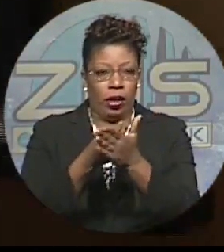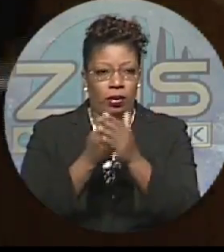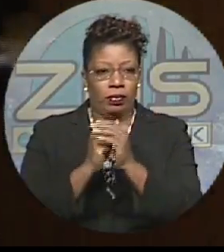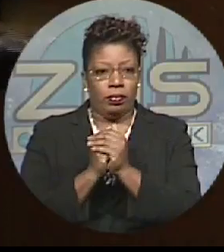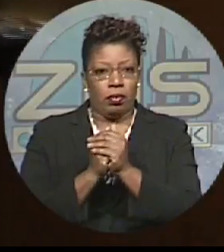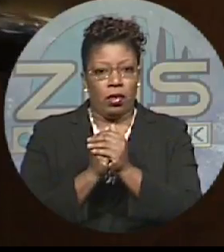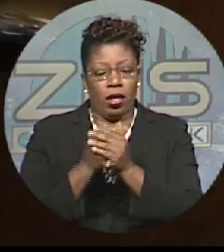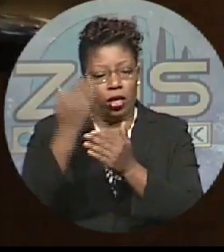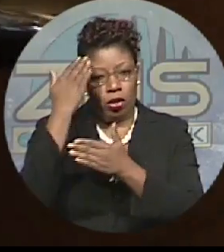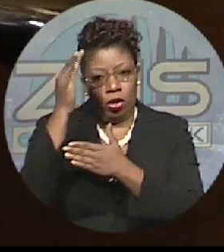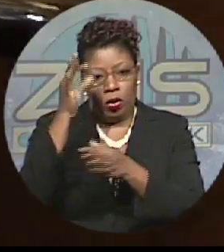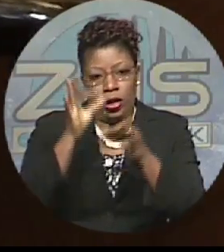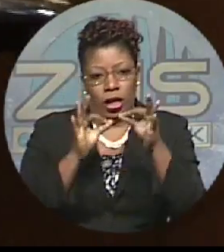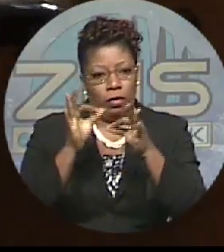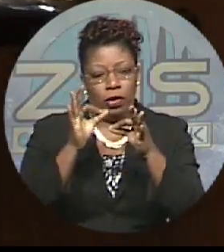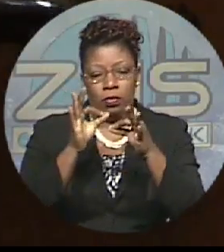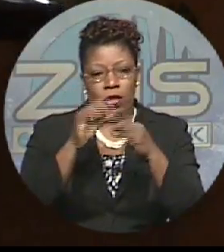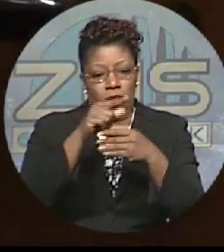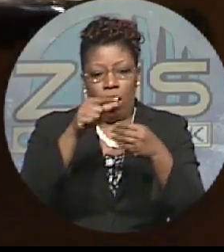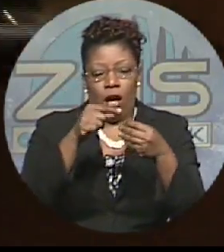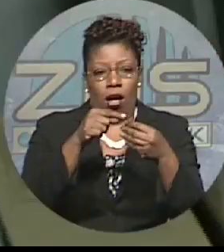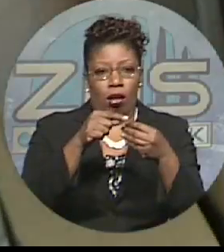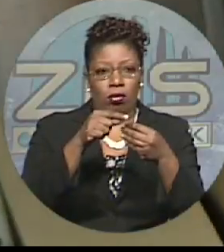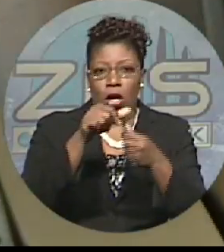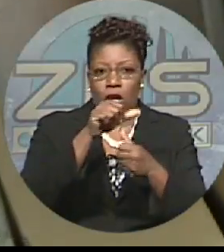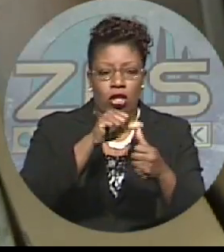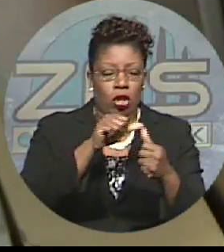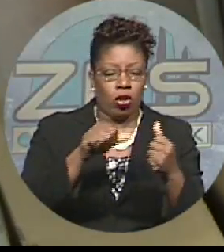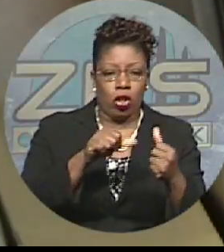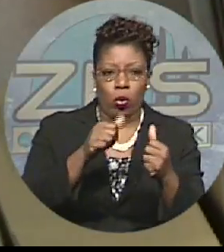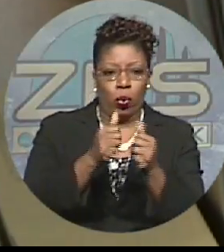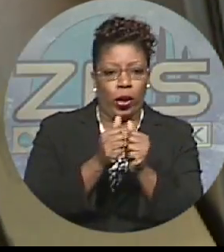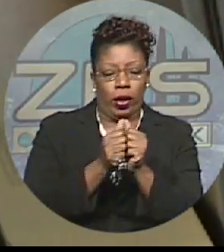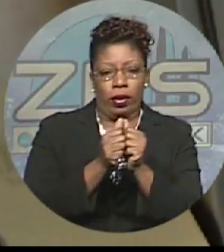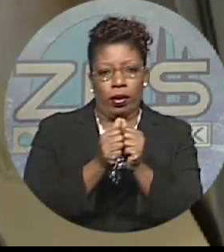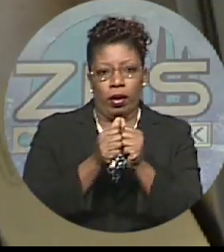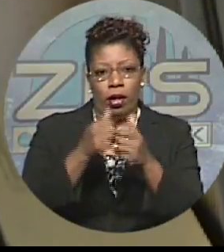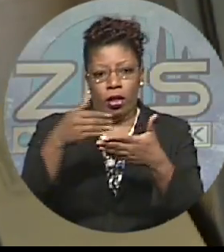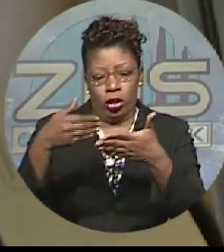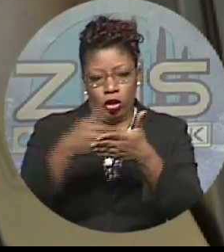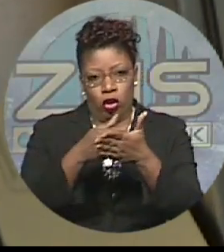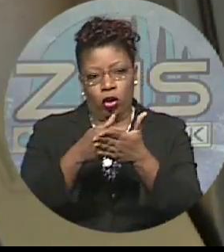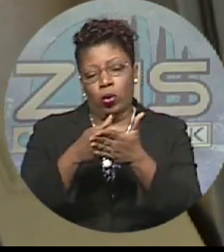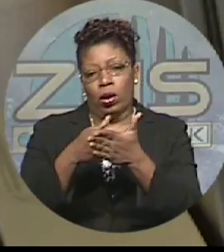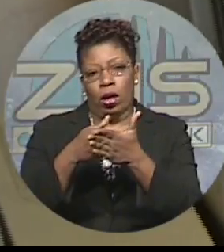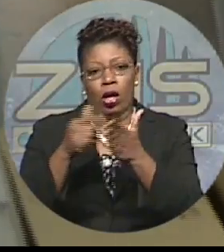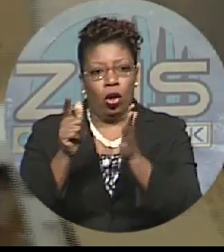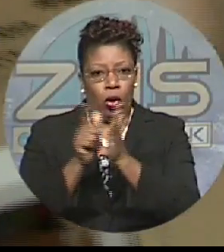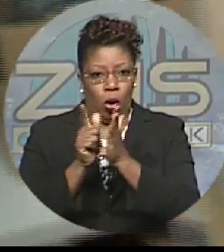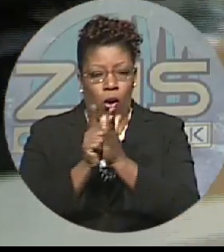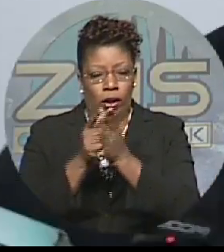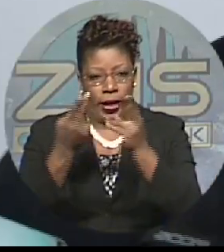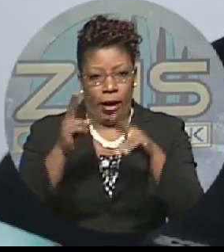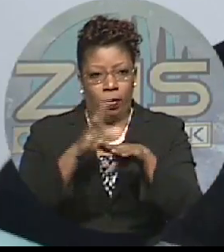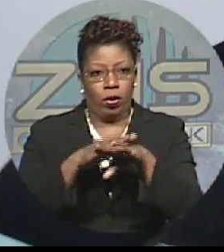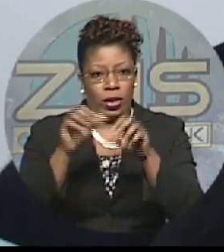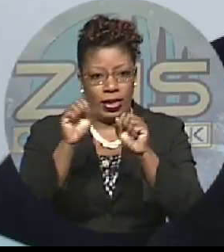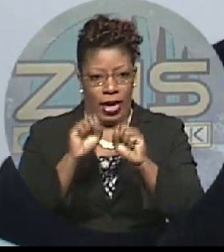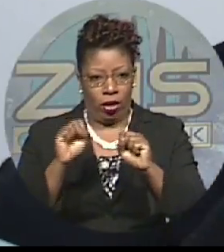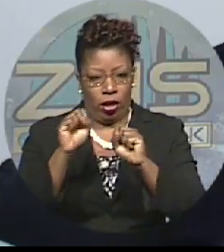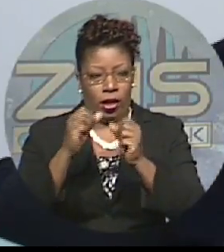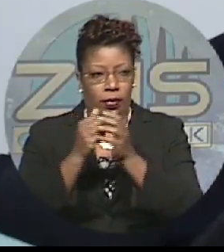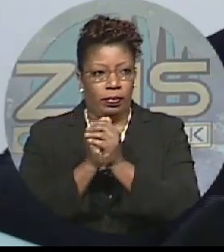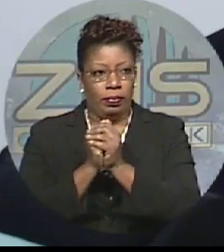of illegal immigrants. Rodriguez said at this point, it's hard to pinpoint if the matters are related. You